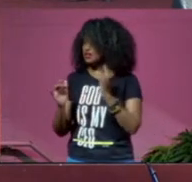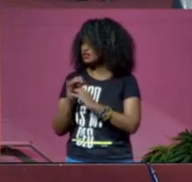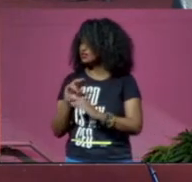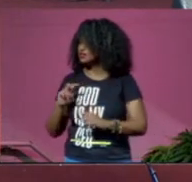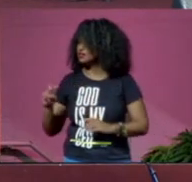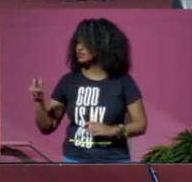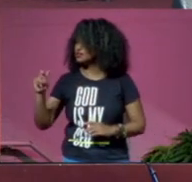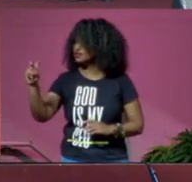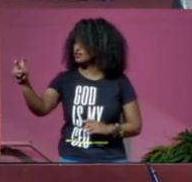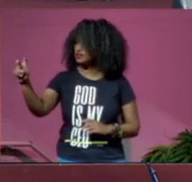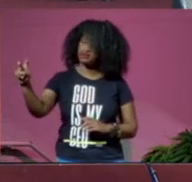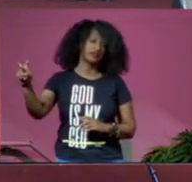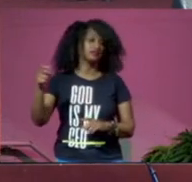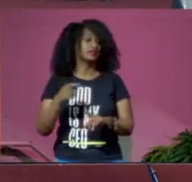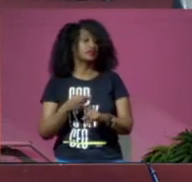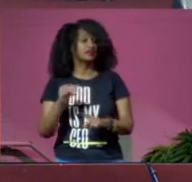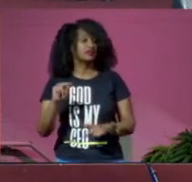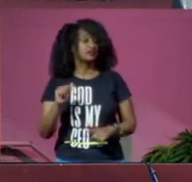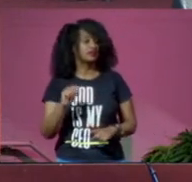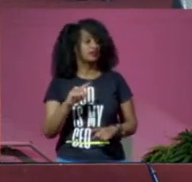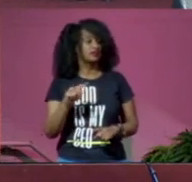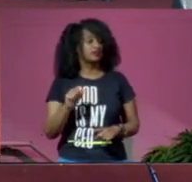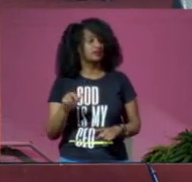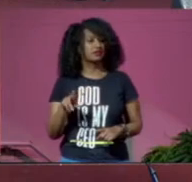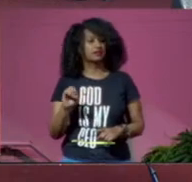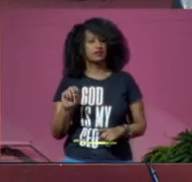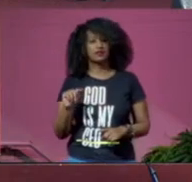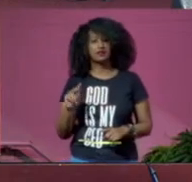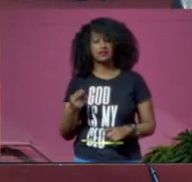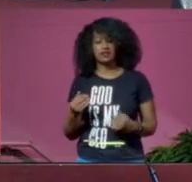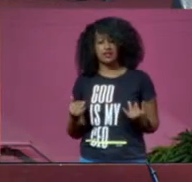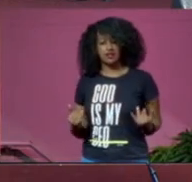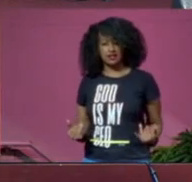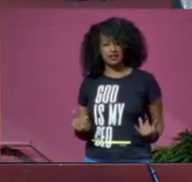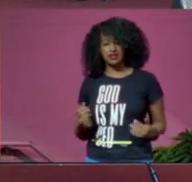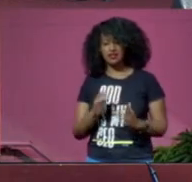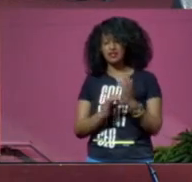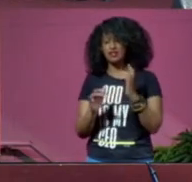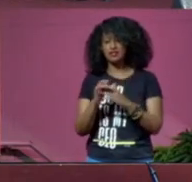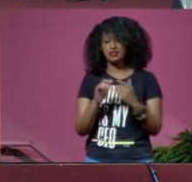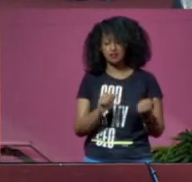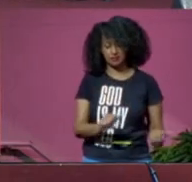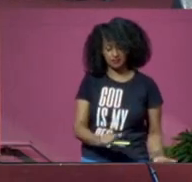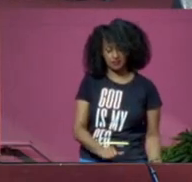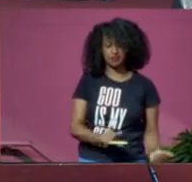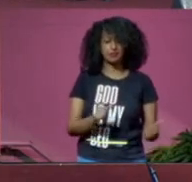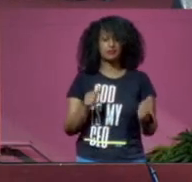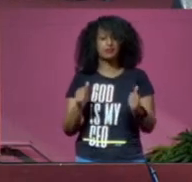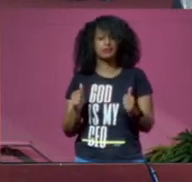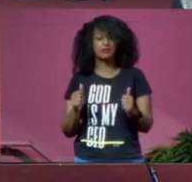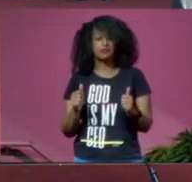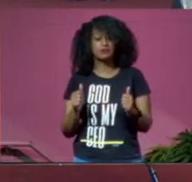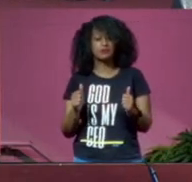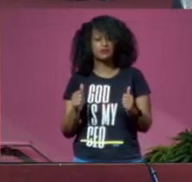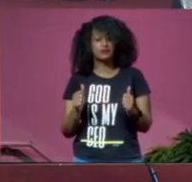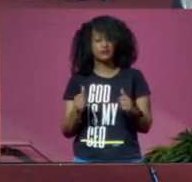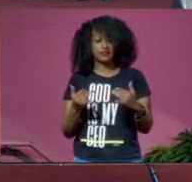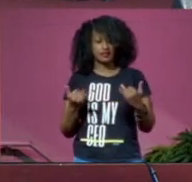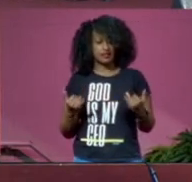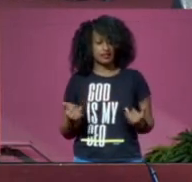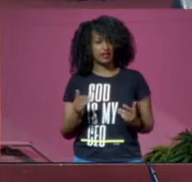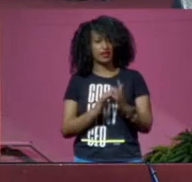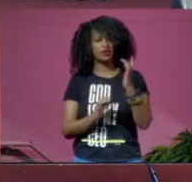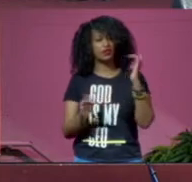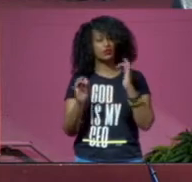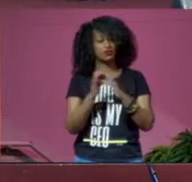verse 9 says, and was baptized by John in the Jordan. And just as Jesus was coming